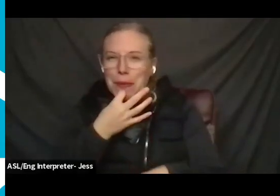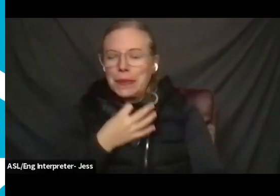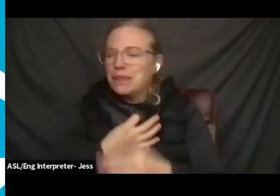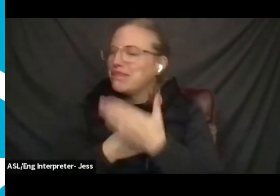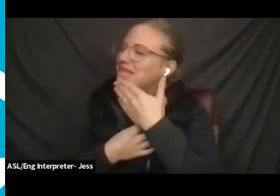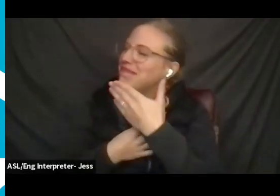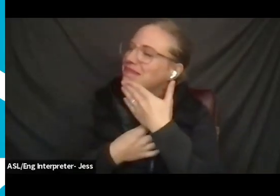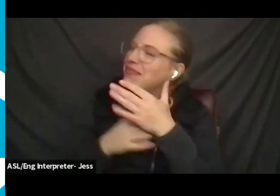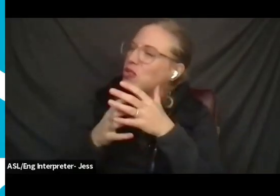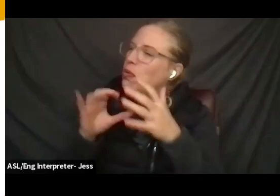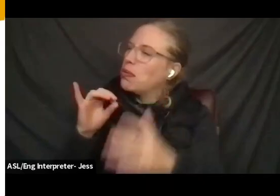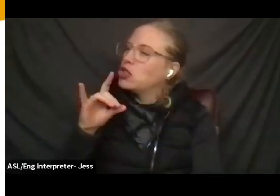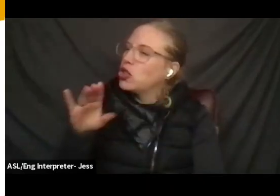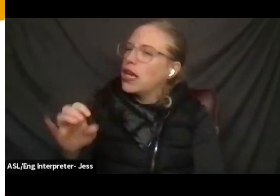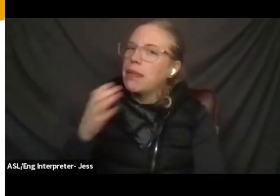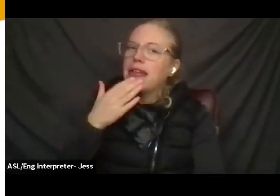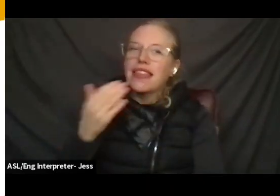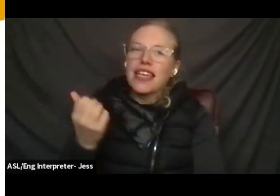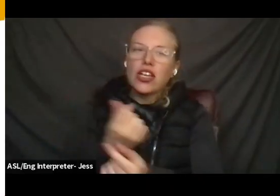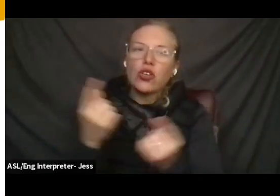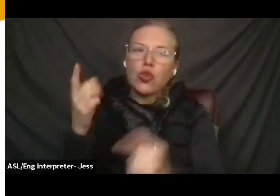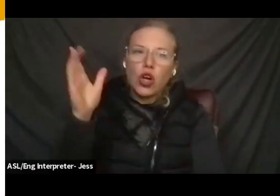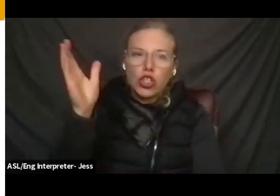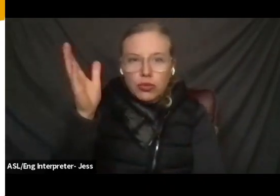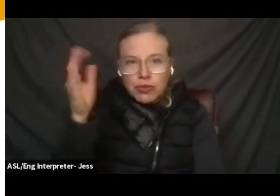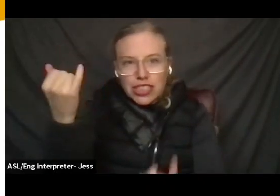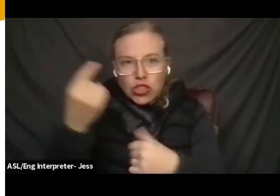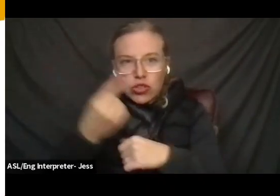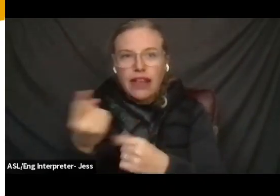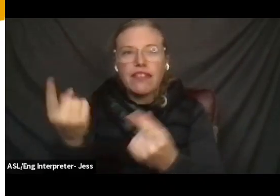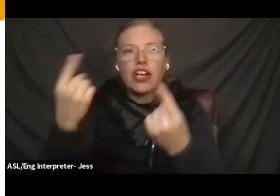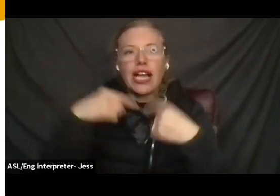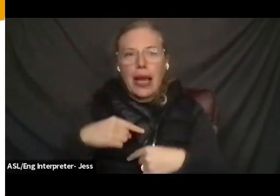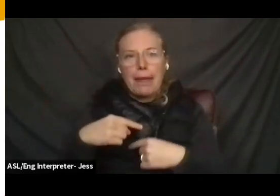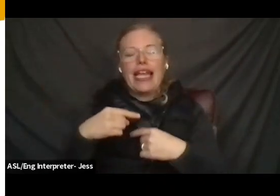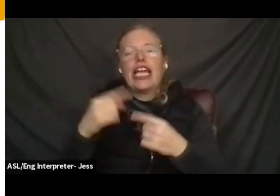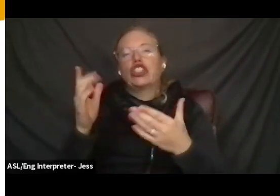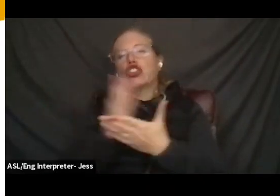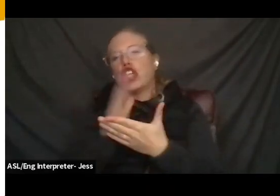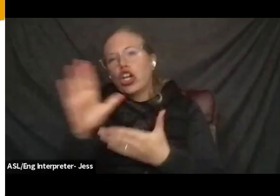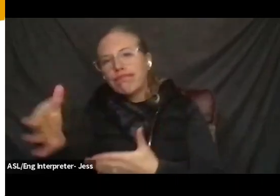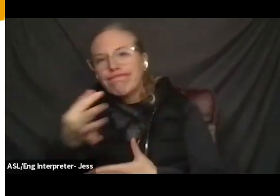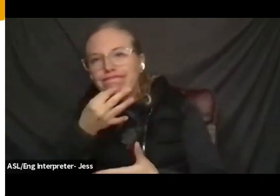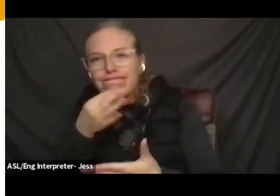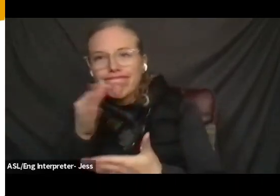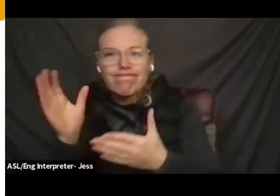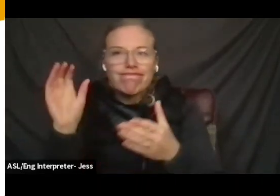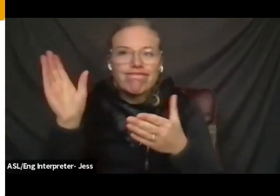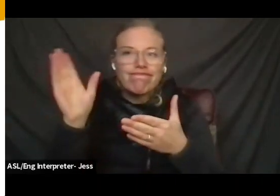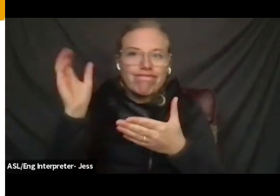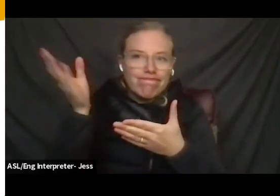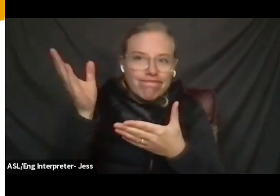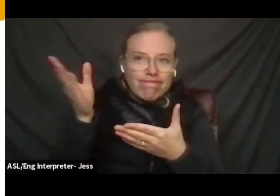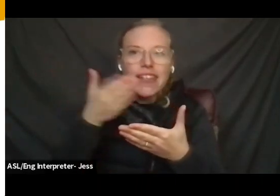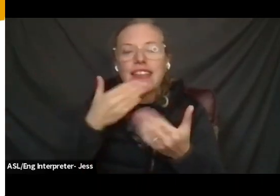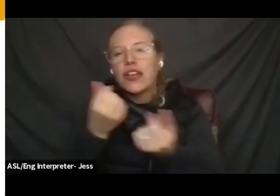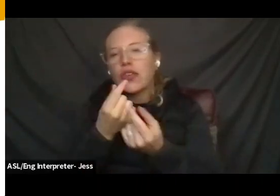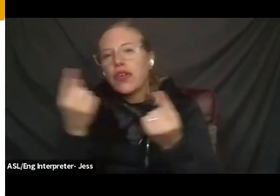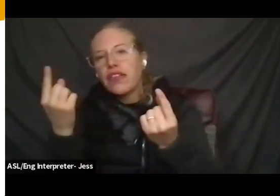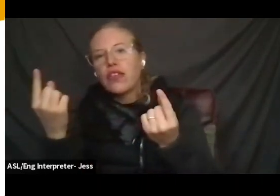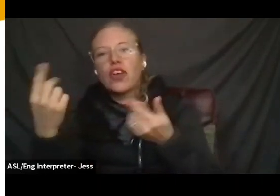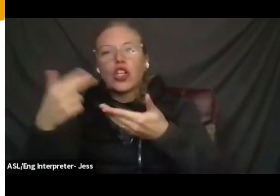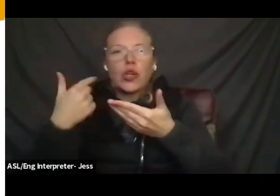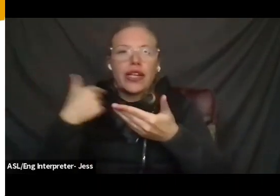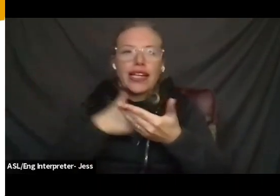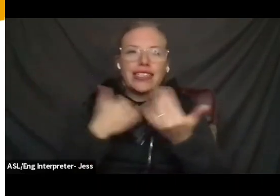Thank you so much, Jamie. And thank you to all of our speakers for being with us today and for sharing your expertise. And thank you to all of you for